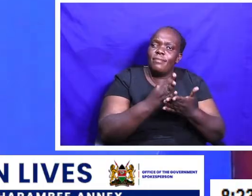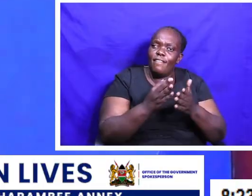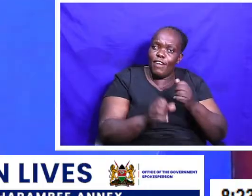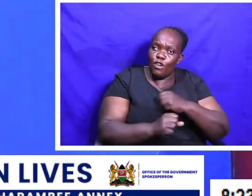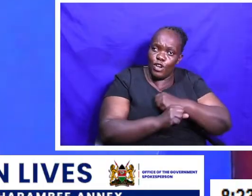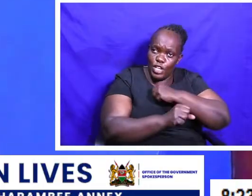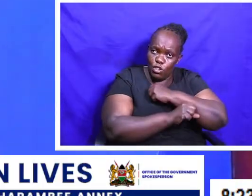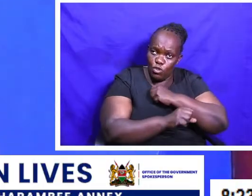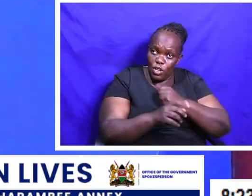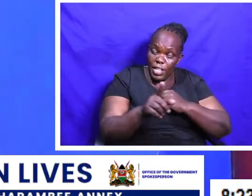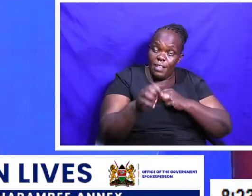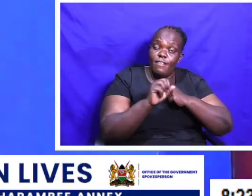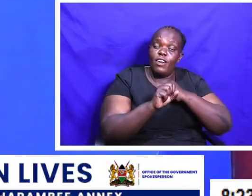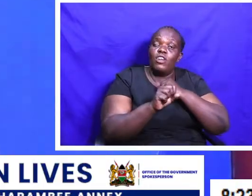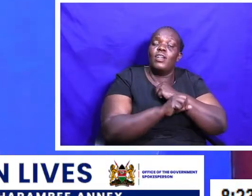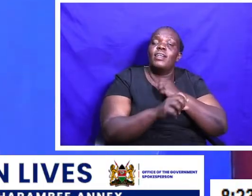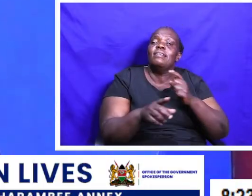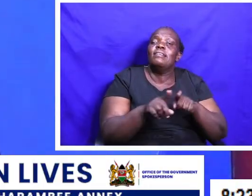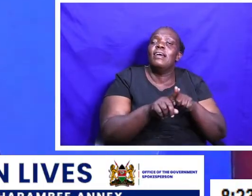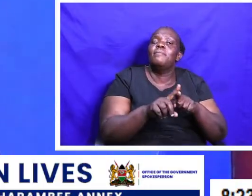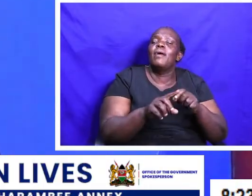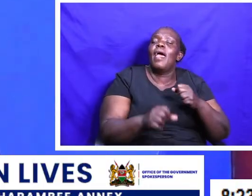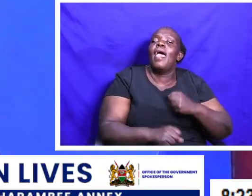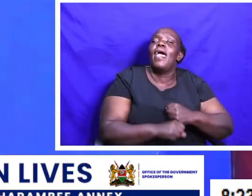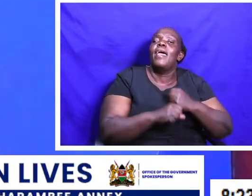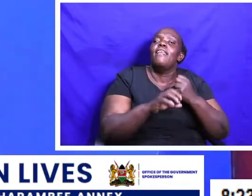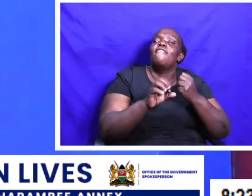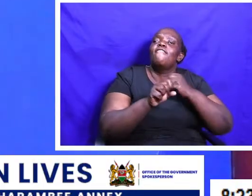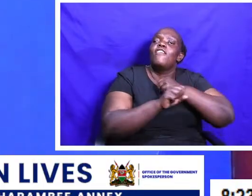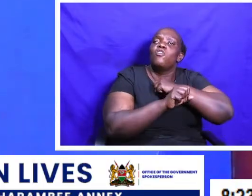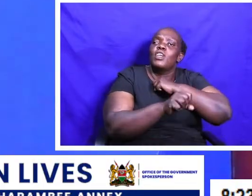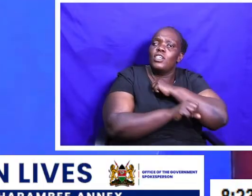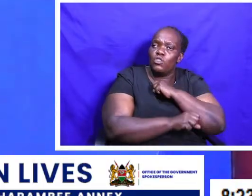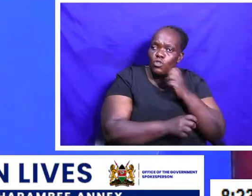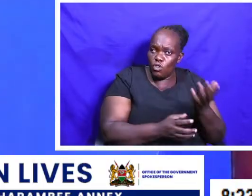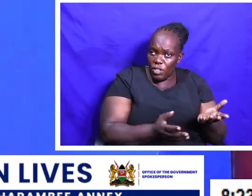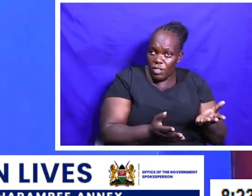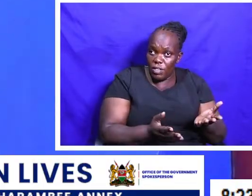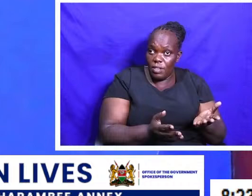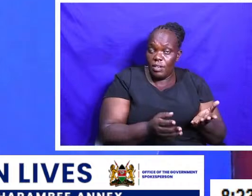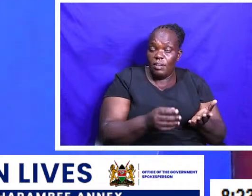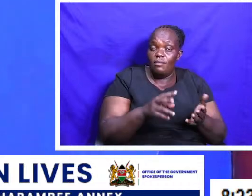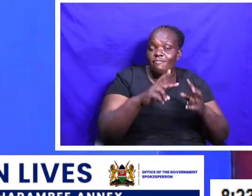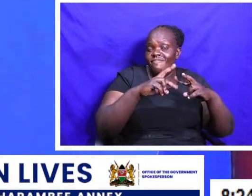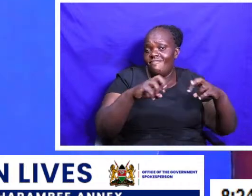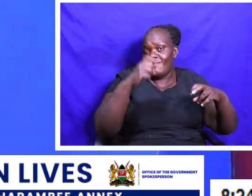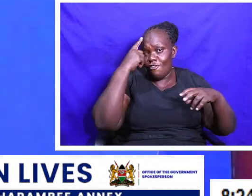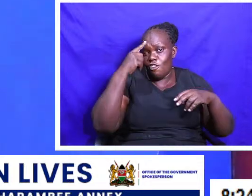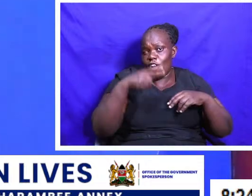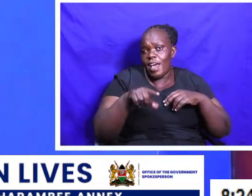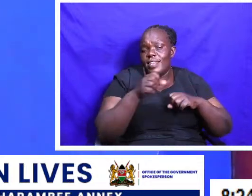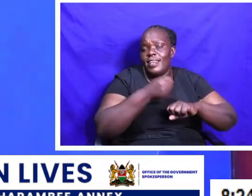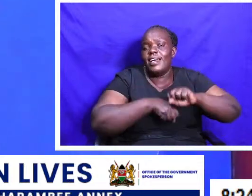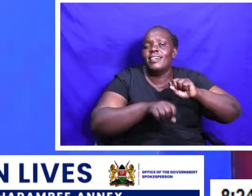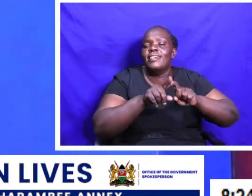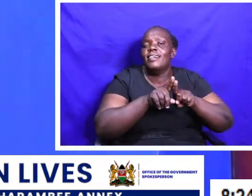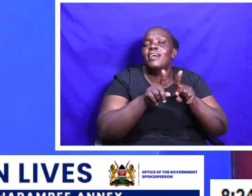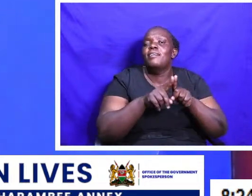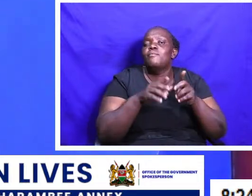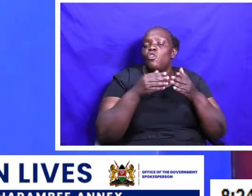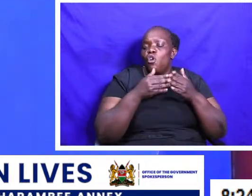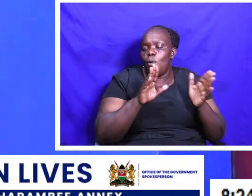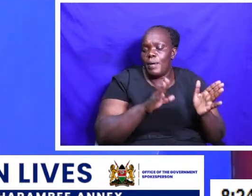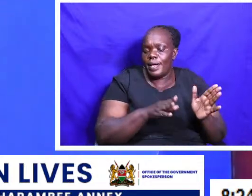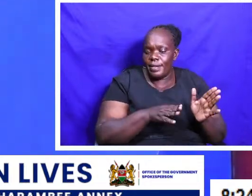Kenya here. And there's a foundation called the Hindu Foundation in India. They looked for us, asking us to help them